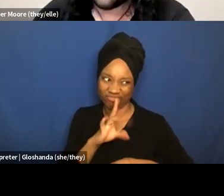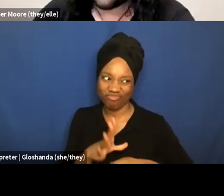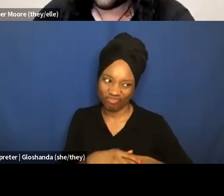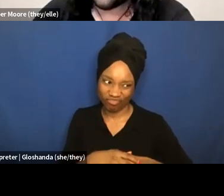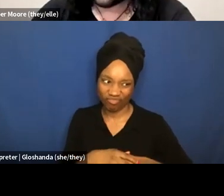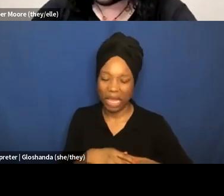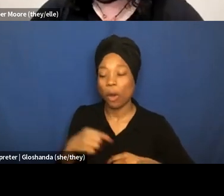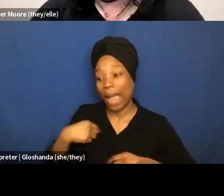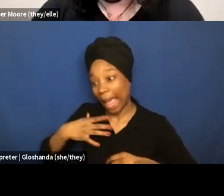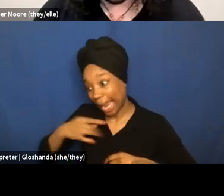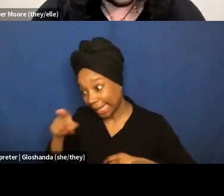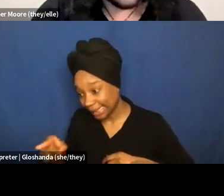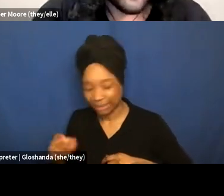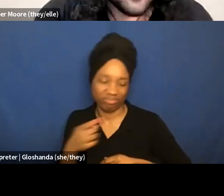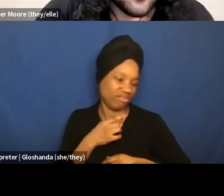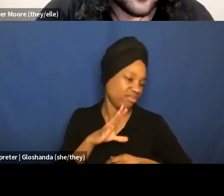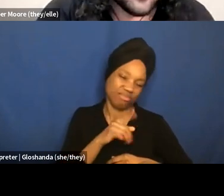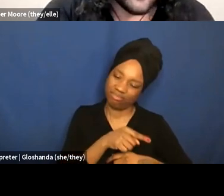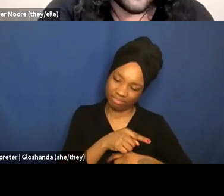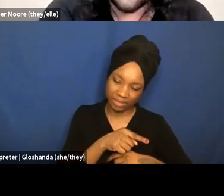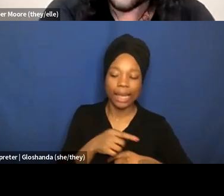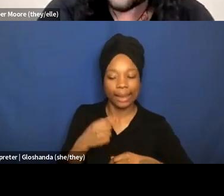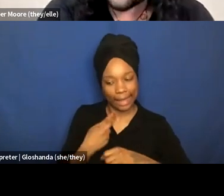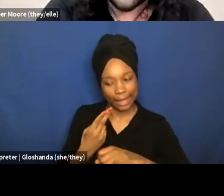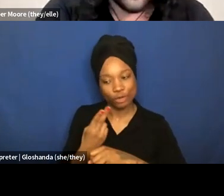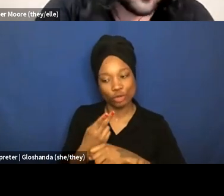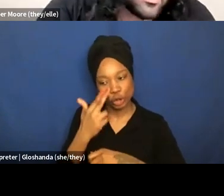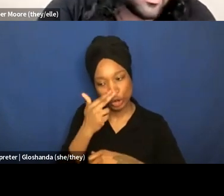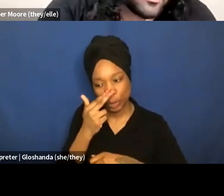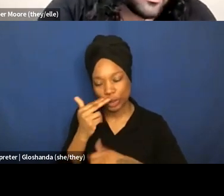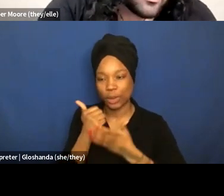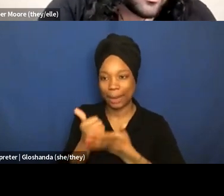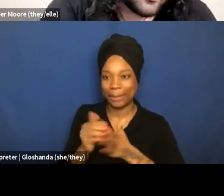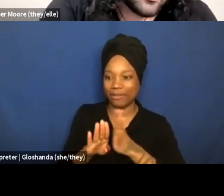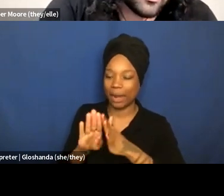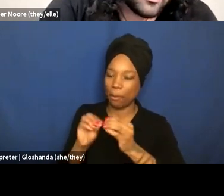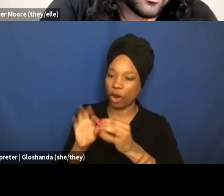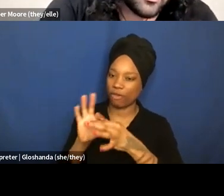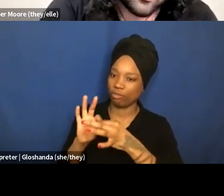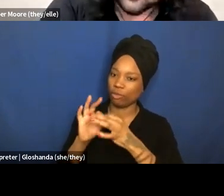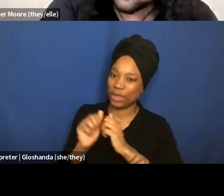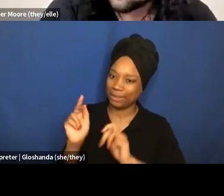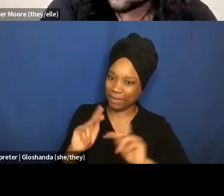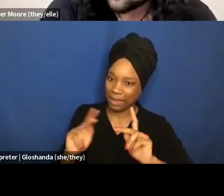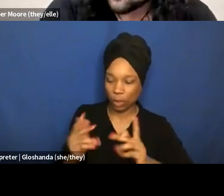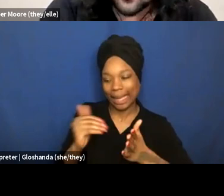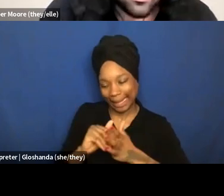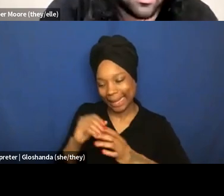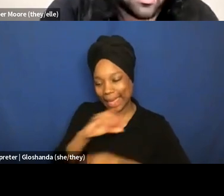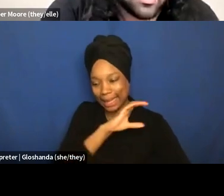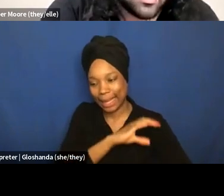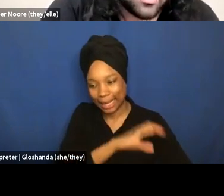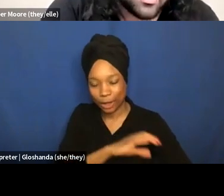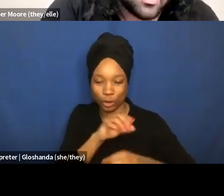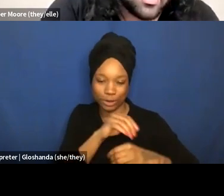like that. And I use humor as a way of building more of a rapport with people, again, both in the clinical space and outside the